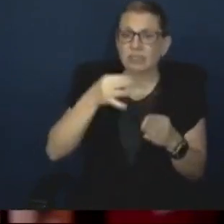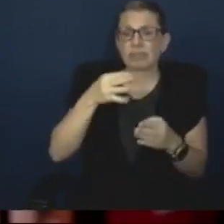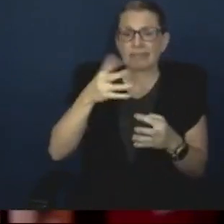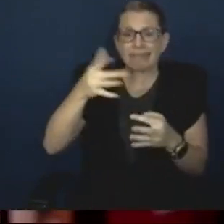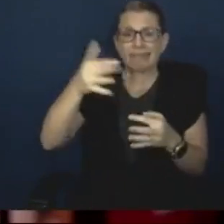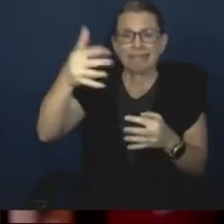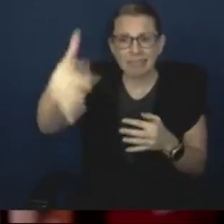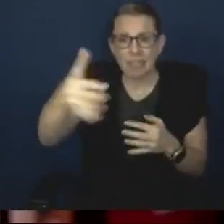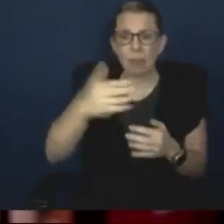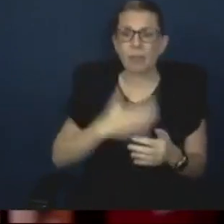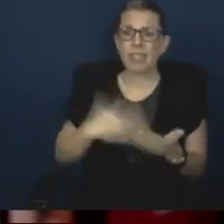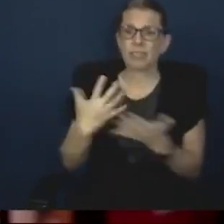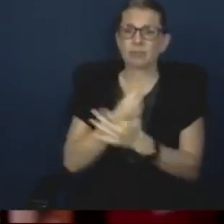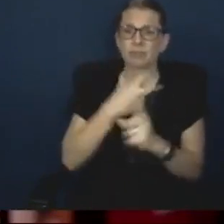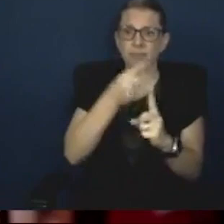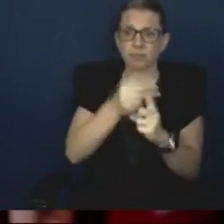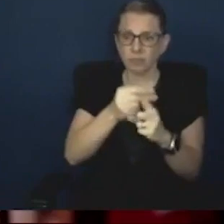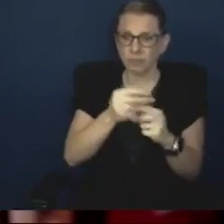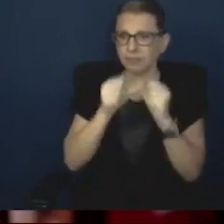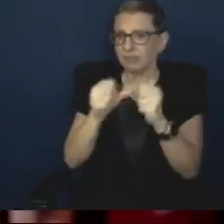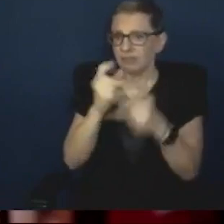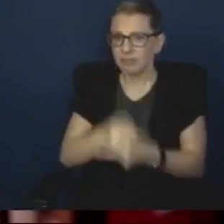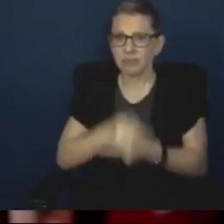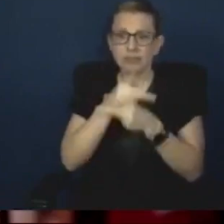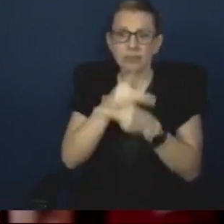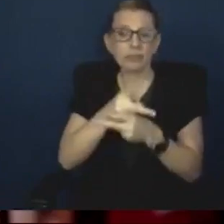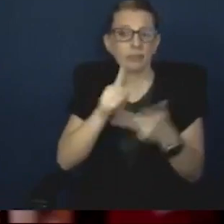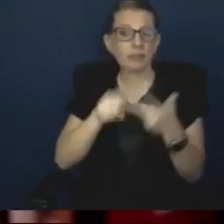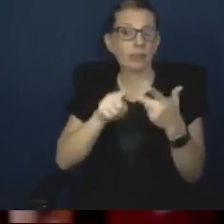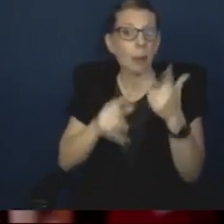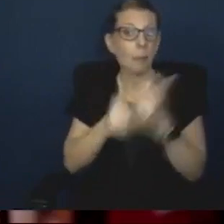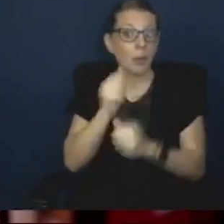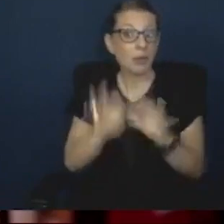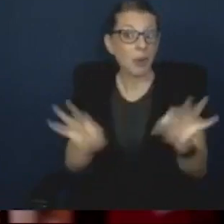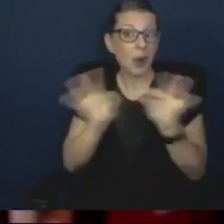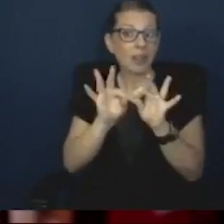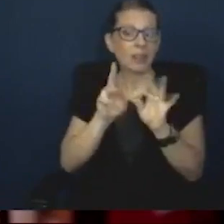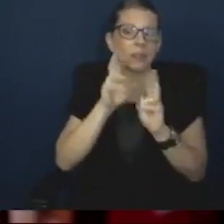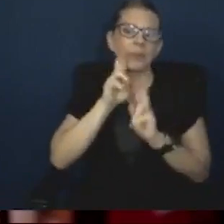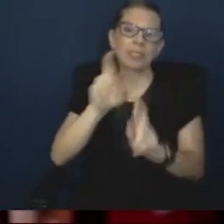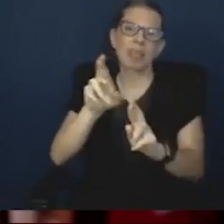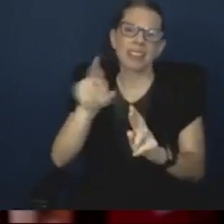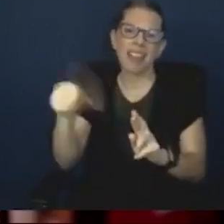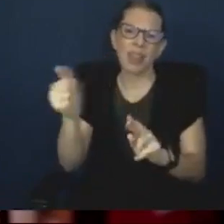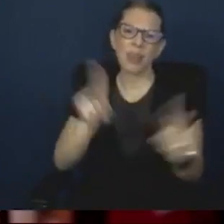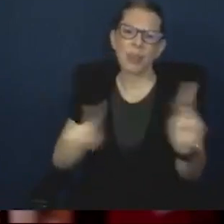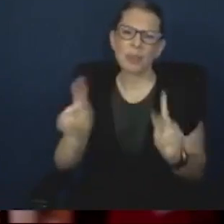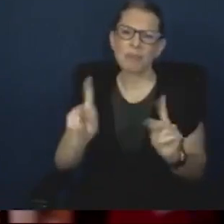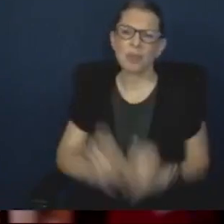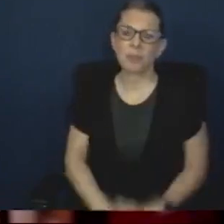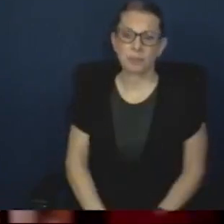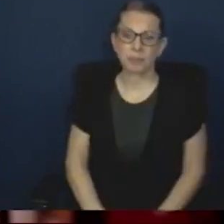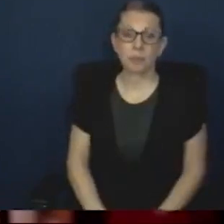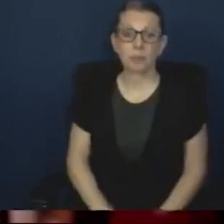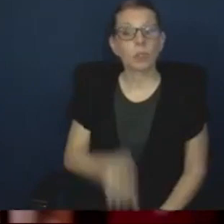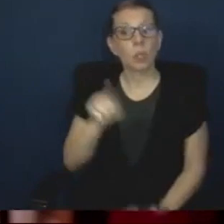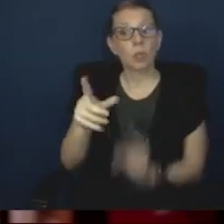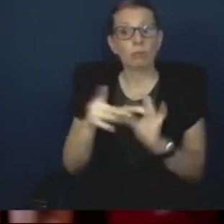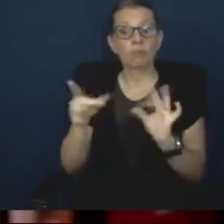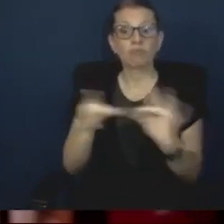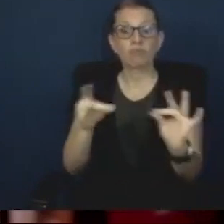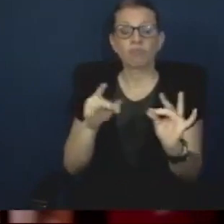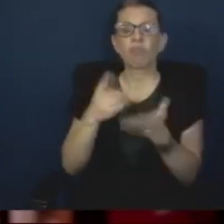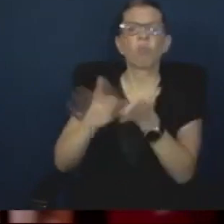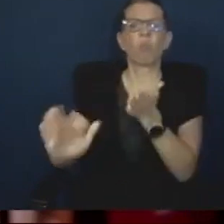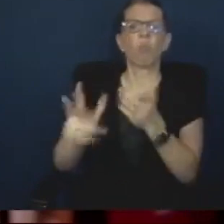vaccinated. Continue to be careful. And most of all, respect other people. When you say, I'm not getting